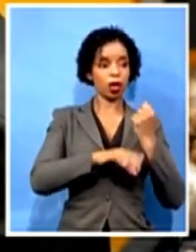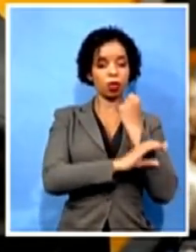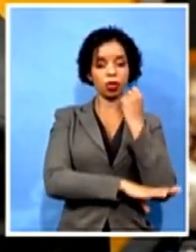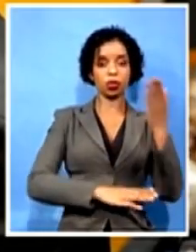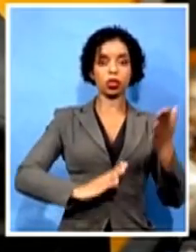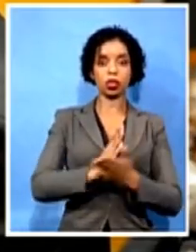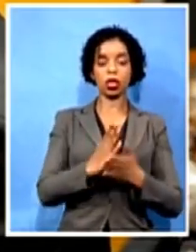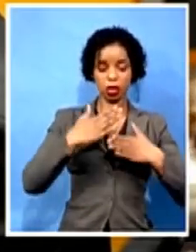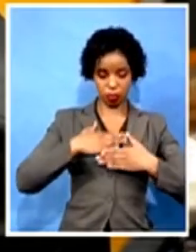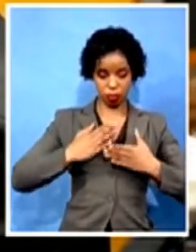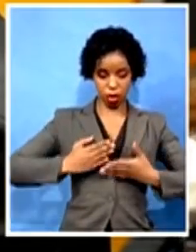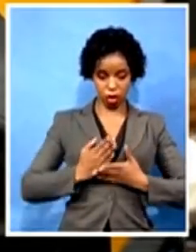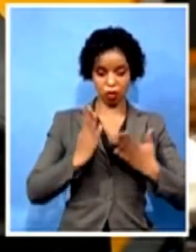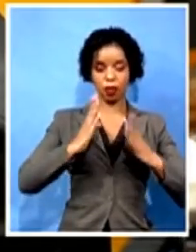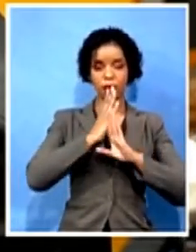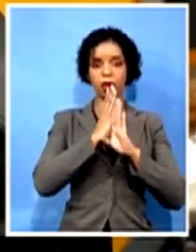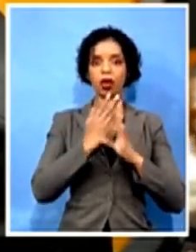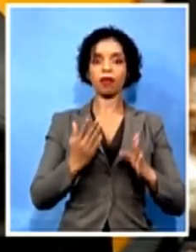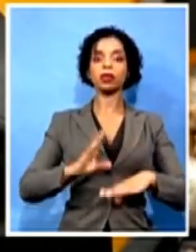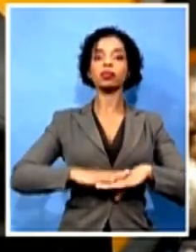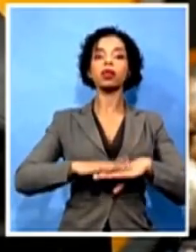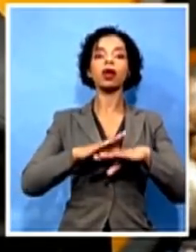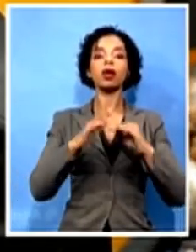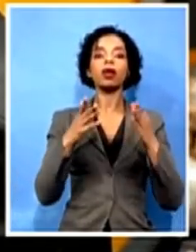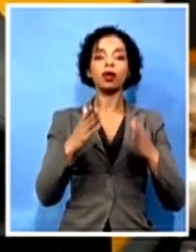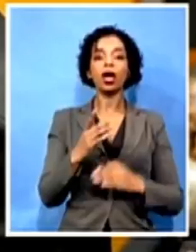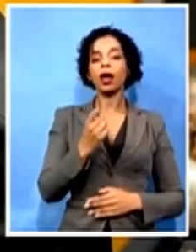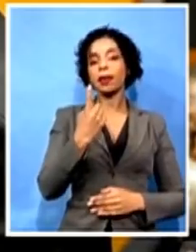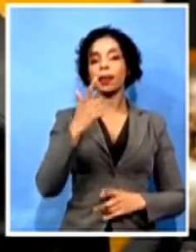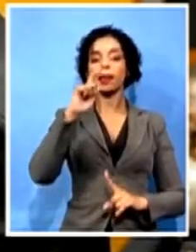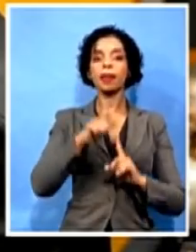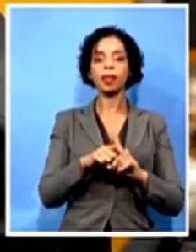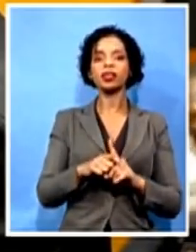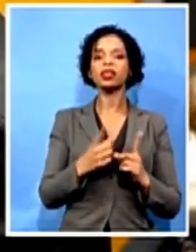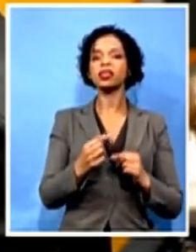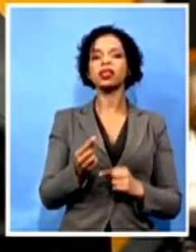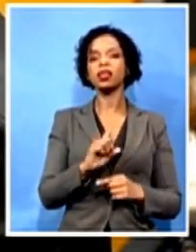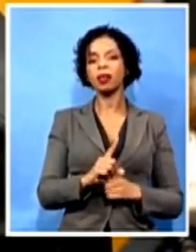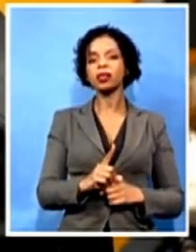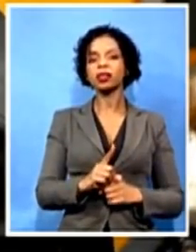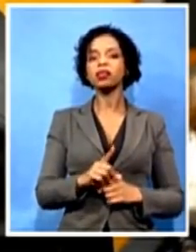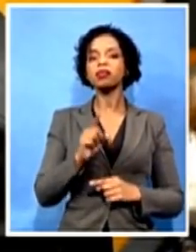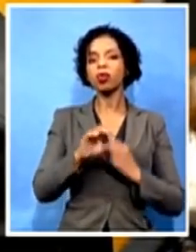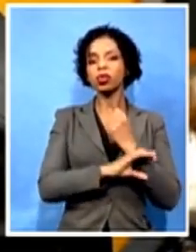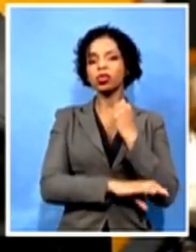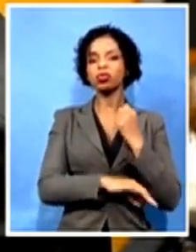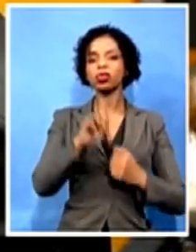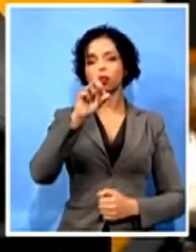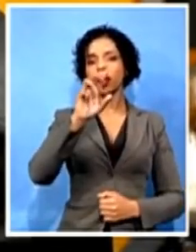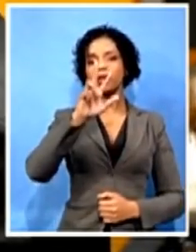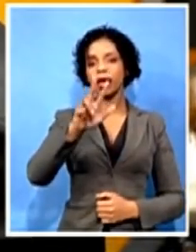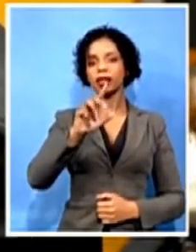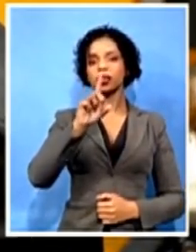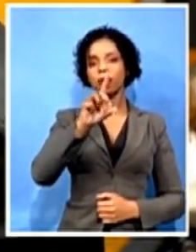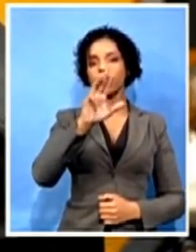further reasons why I'm a person who, in terms of the Constitution Act 108 of 1996, should enjoy freedom of movement, of occupation and of